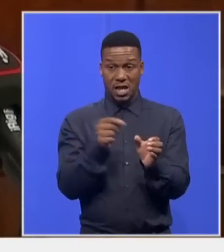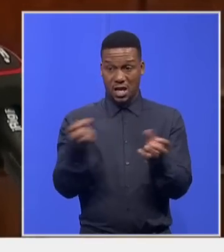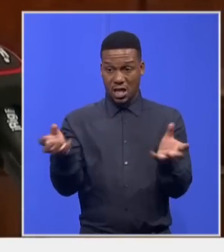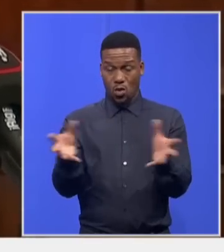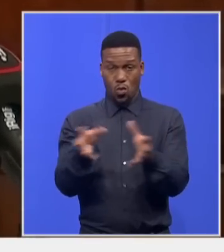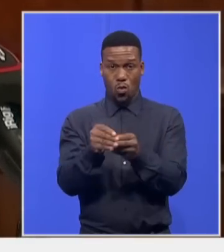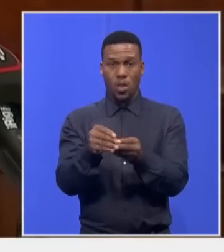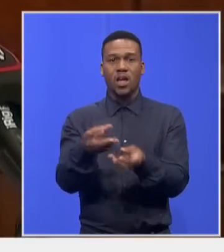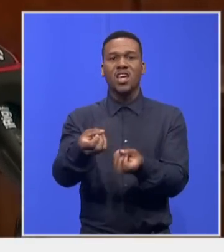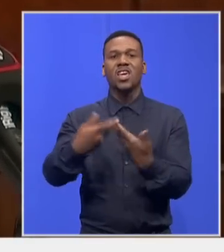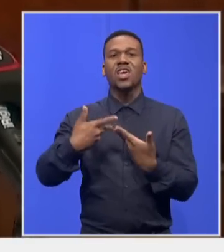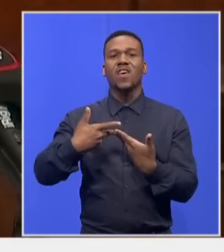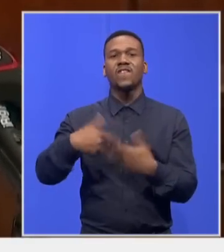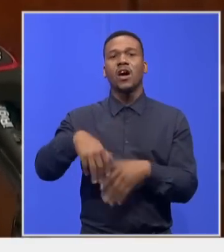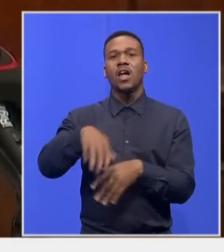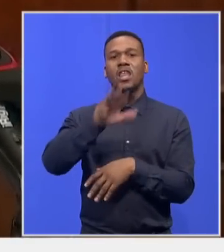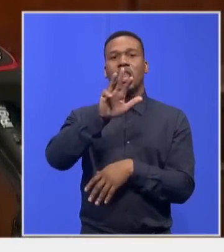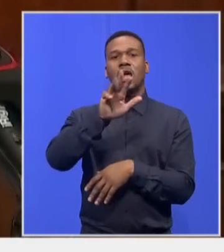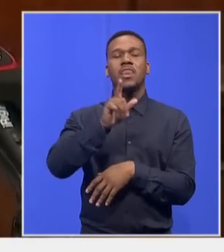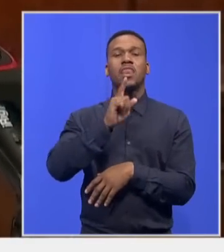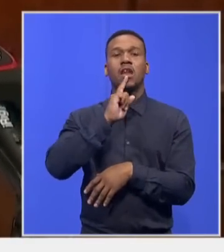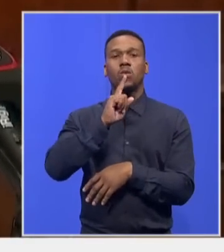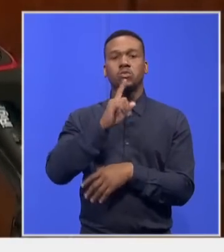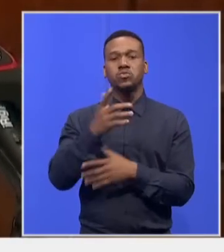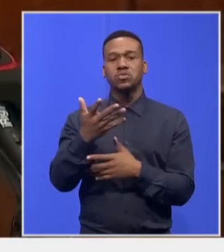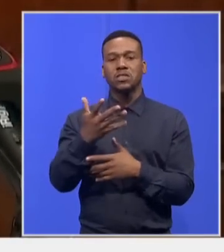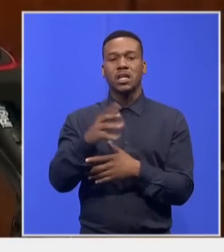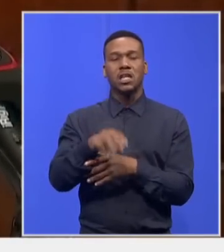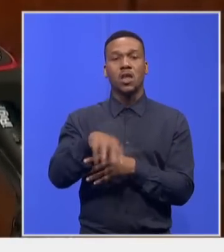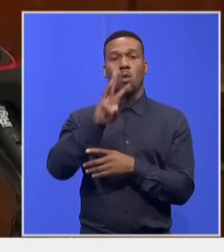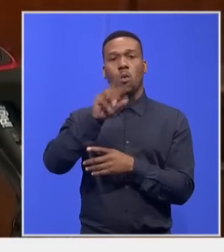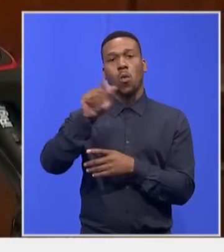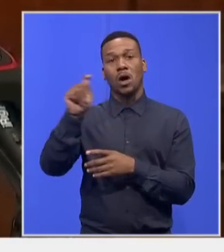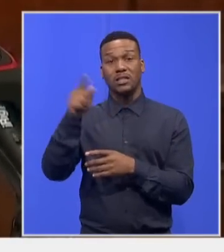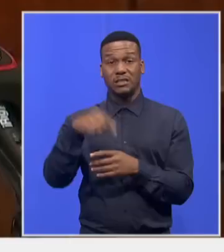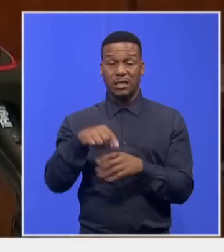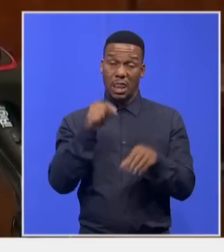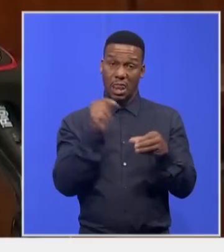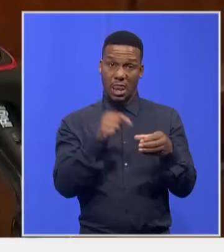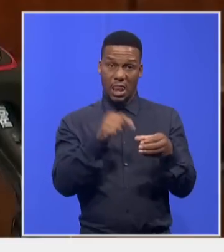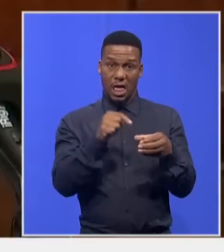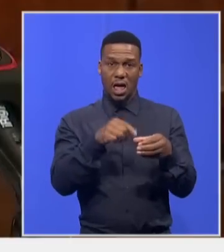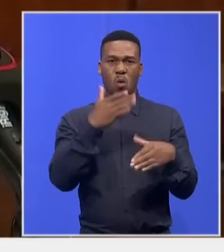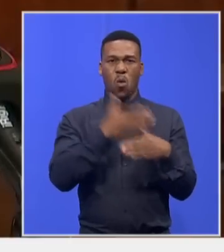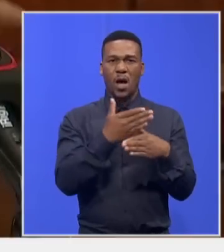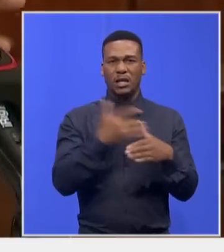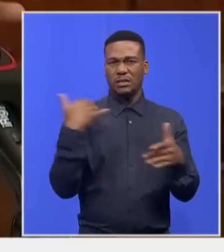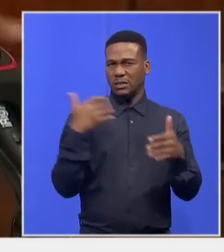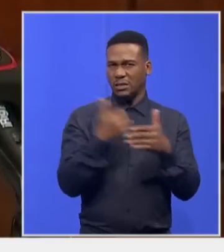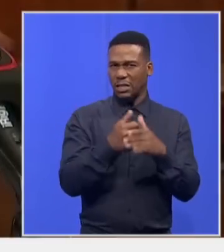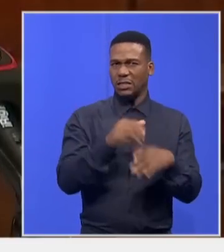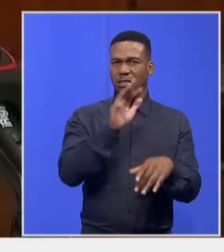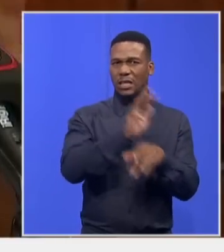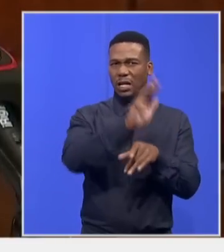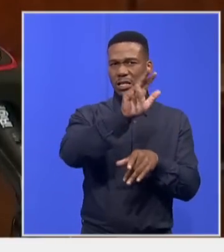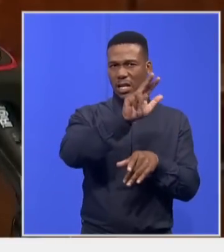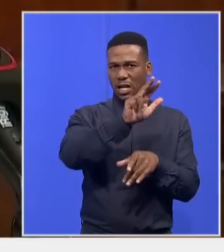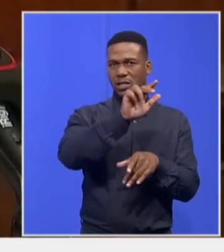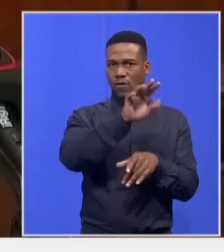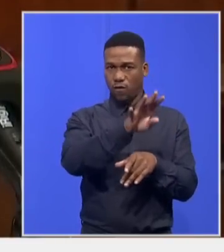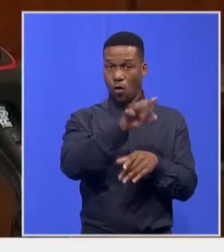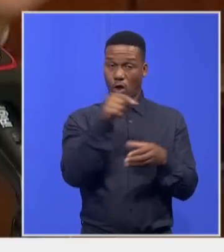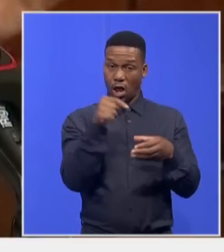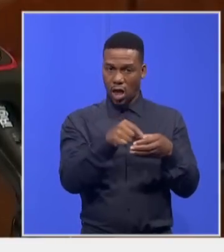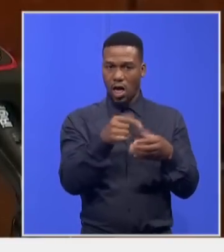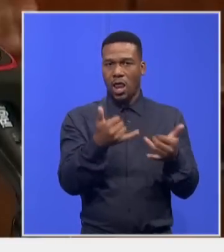The 1 unit has been in operation since 1984. That's unit 1, which is currently out. And